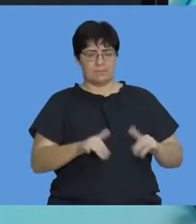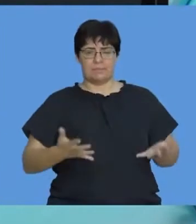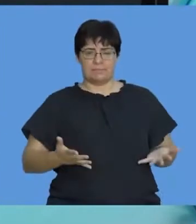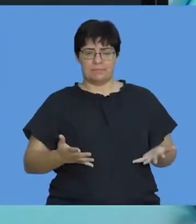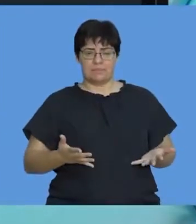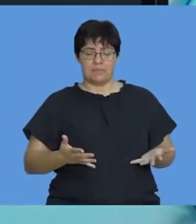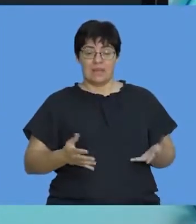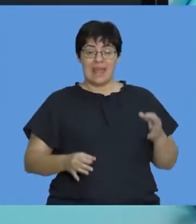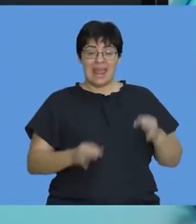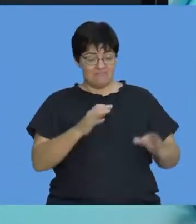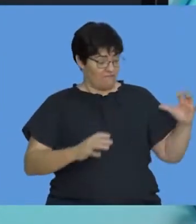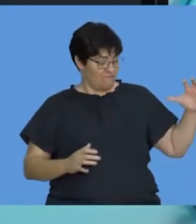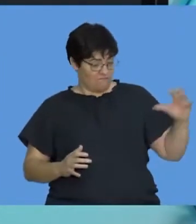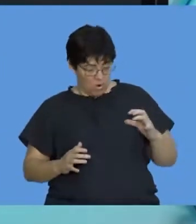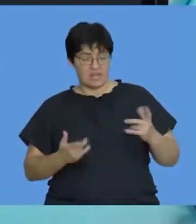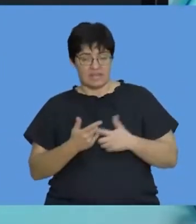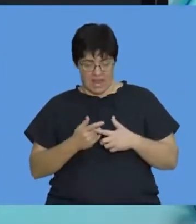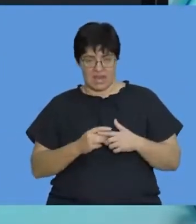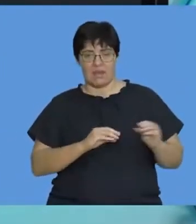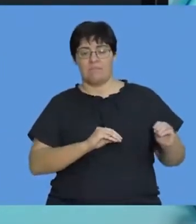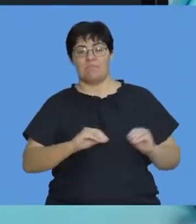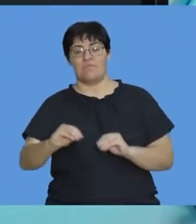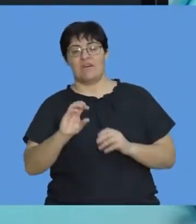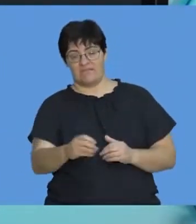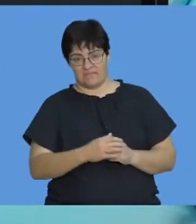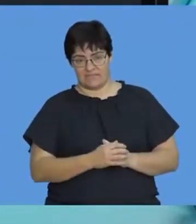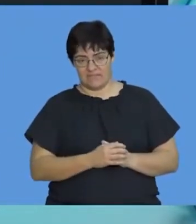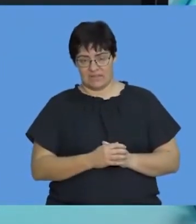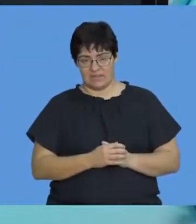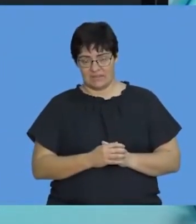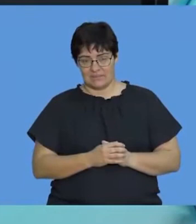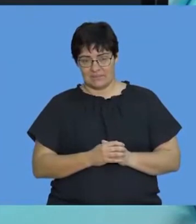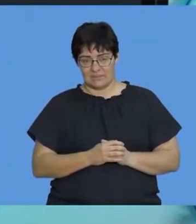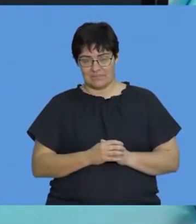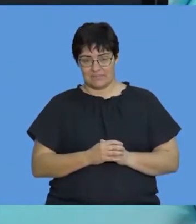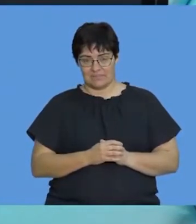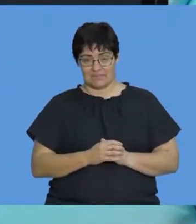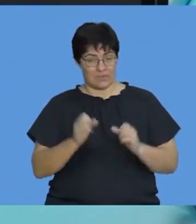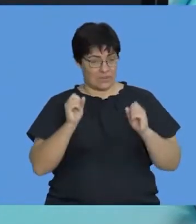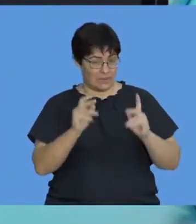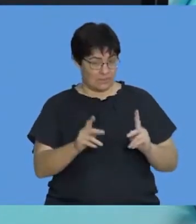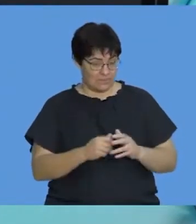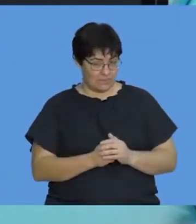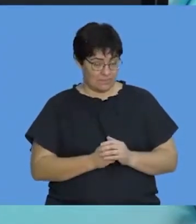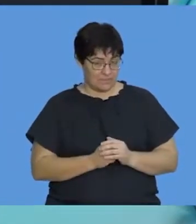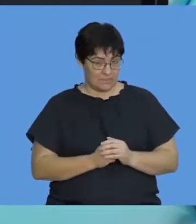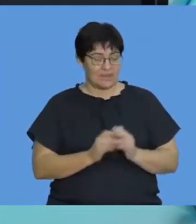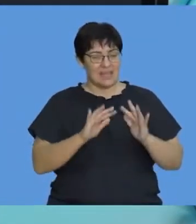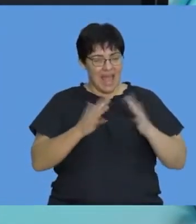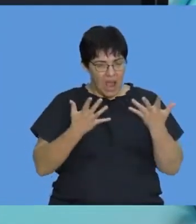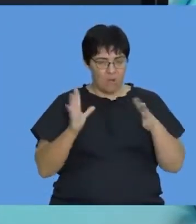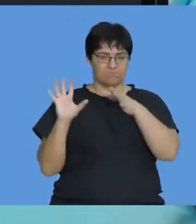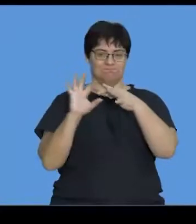a force acts on it, unless there's a net force acting on it. Okay? So that's how the two